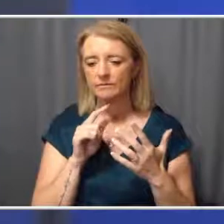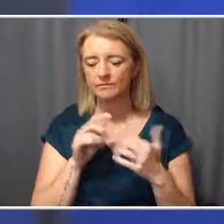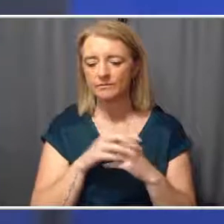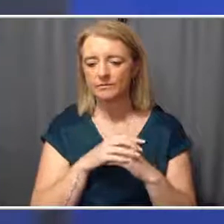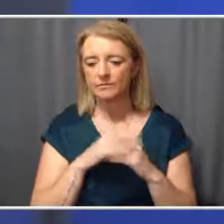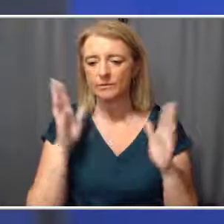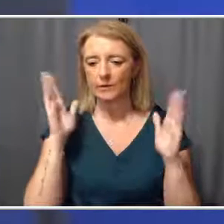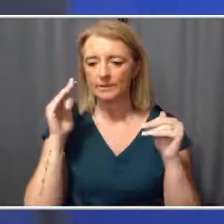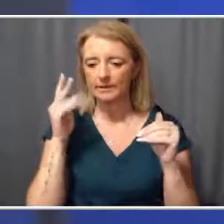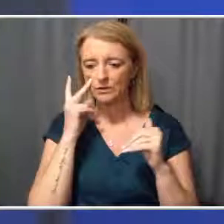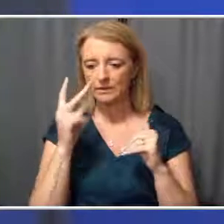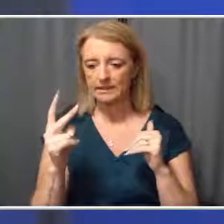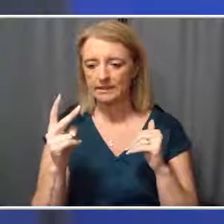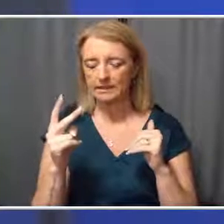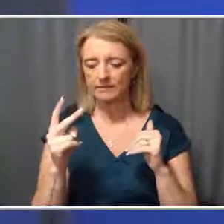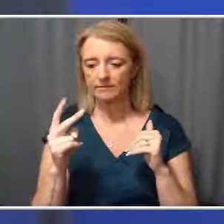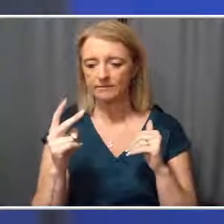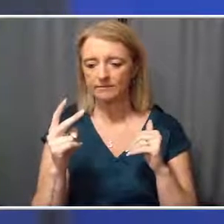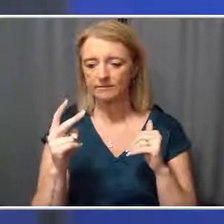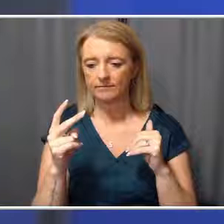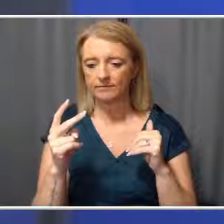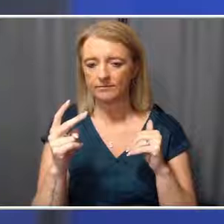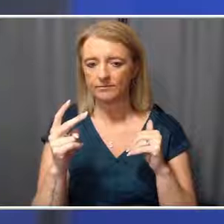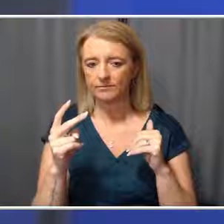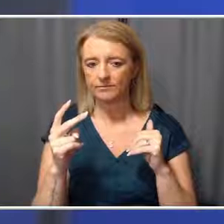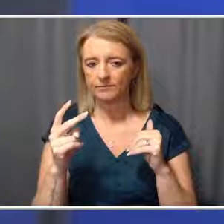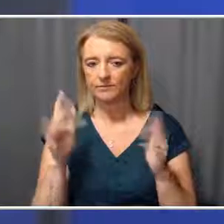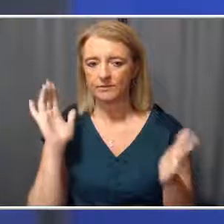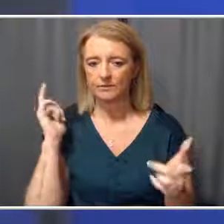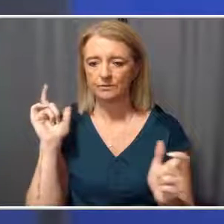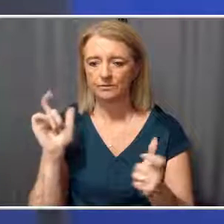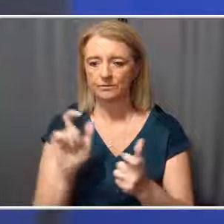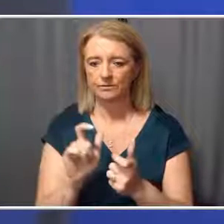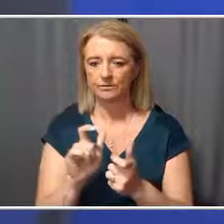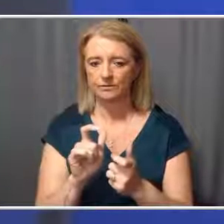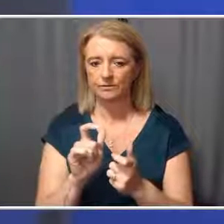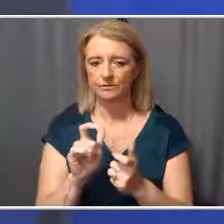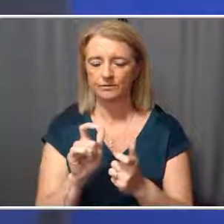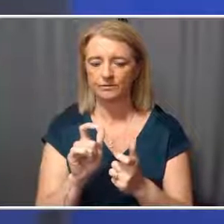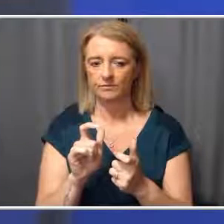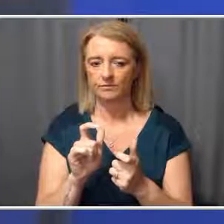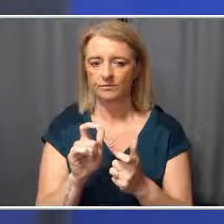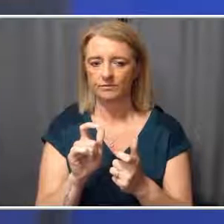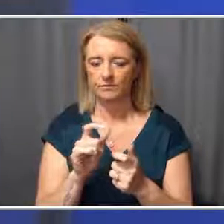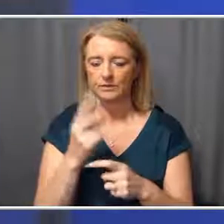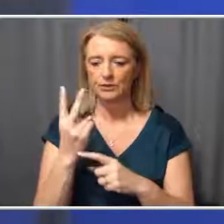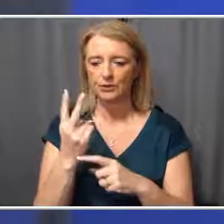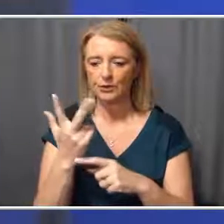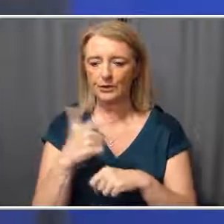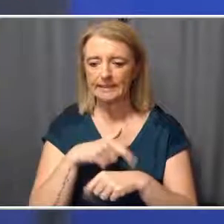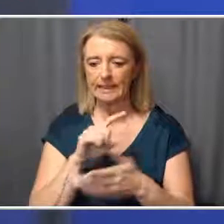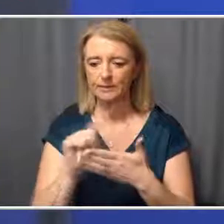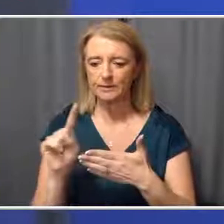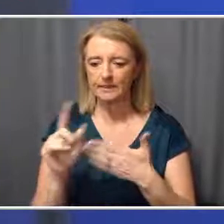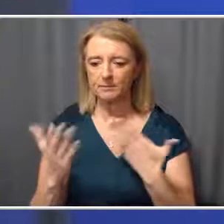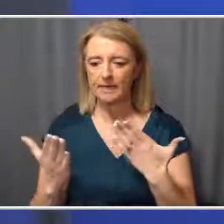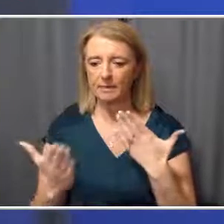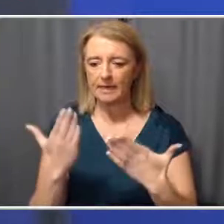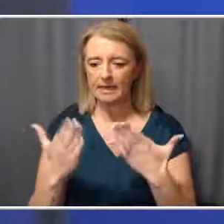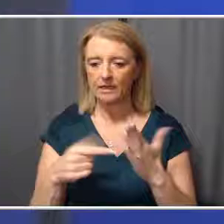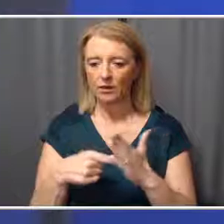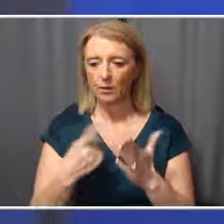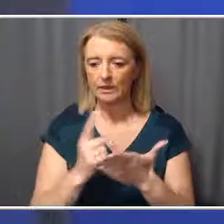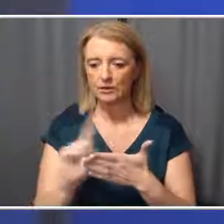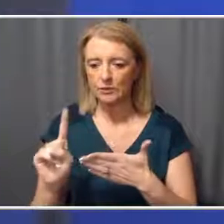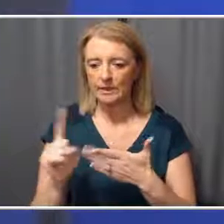having to experience, then that's also a big win. That's incredible. If you have any questions for Sarah, Dr. McGee, or myself,